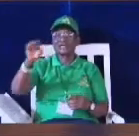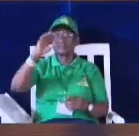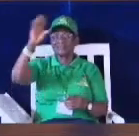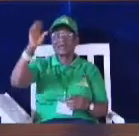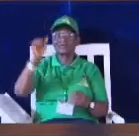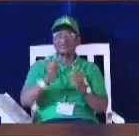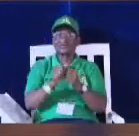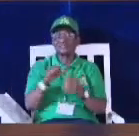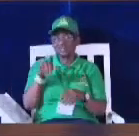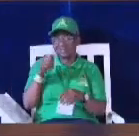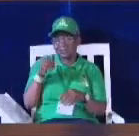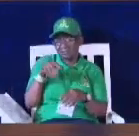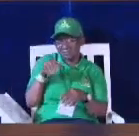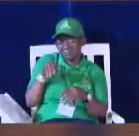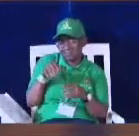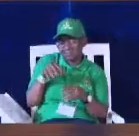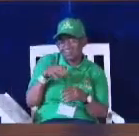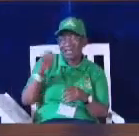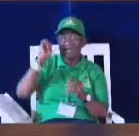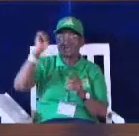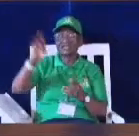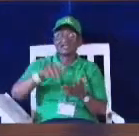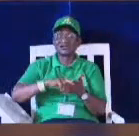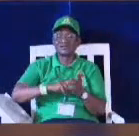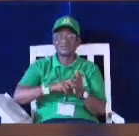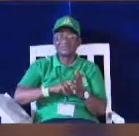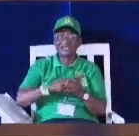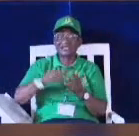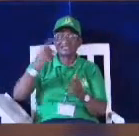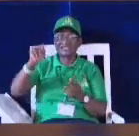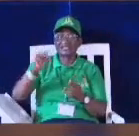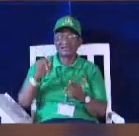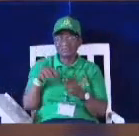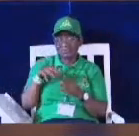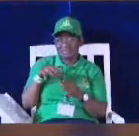hand and repaired the withered hand.